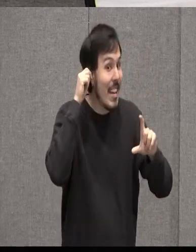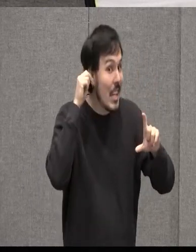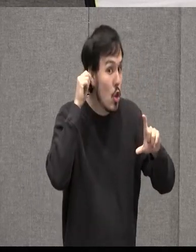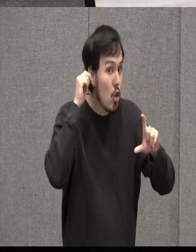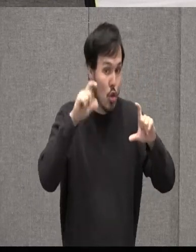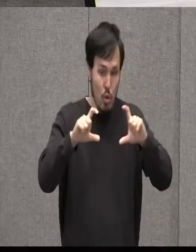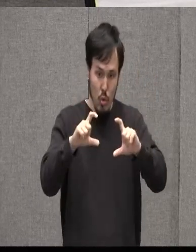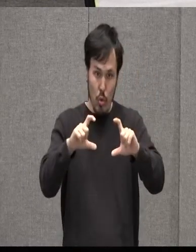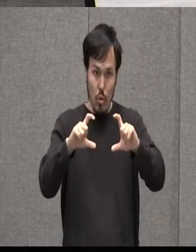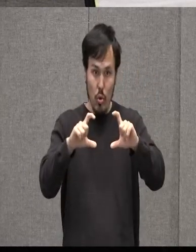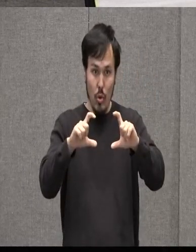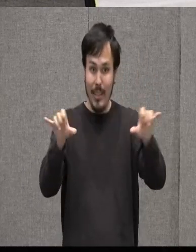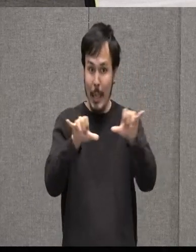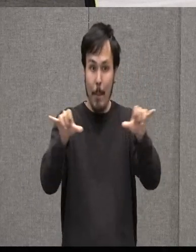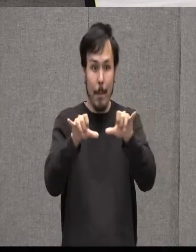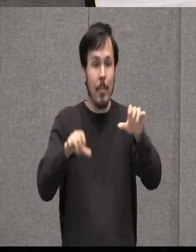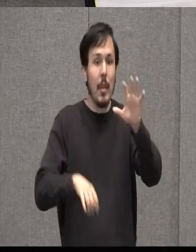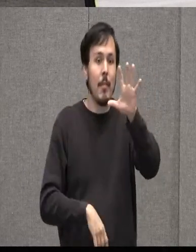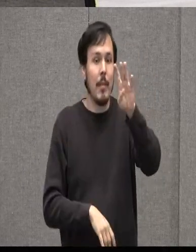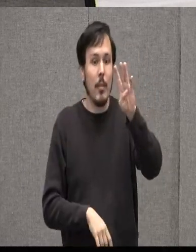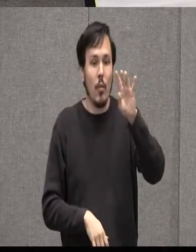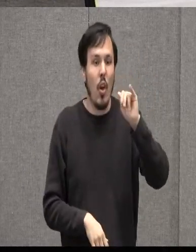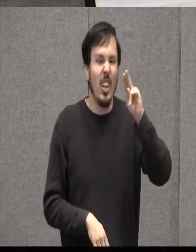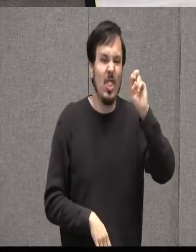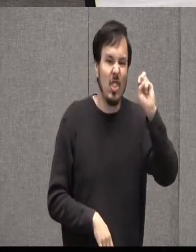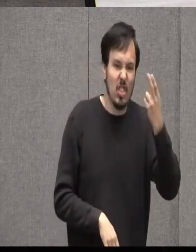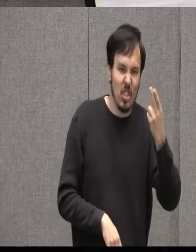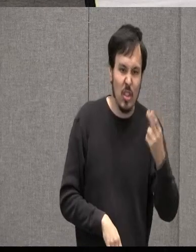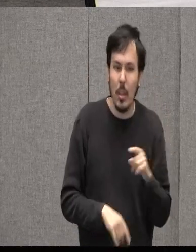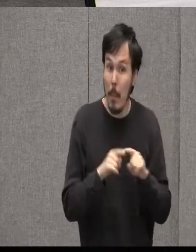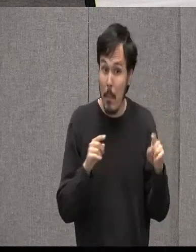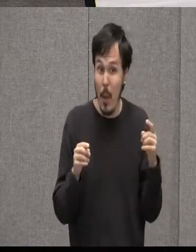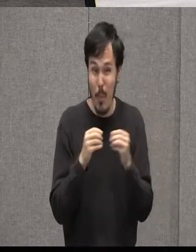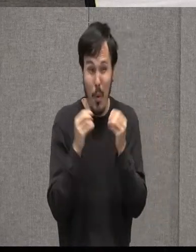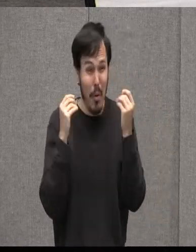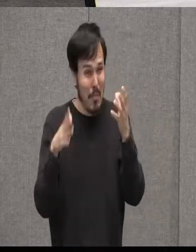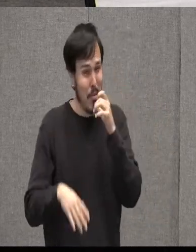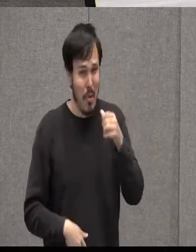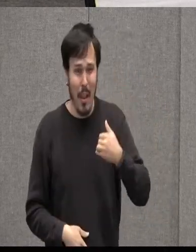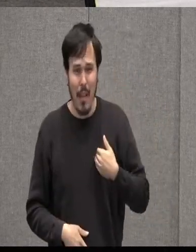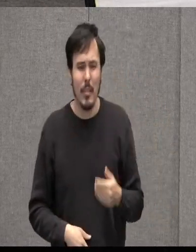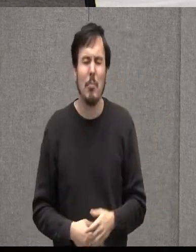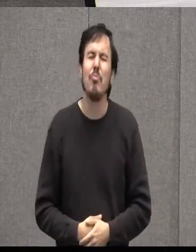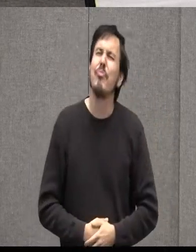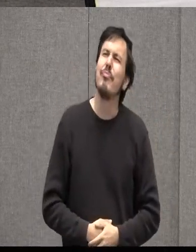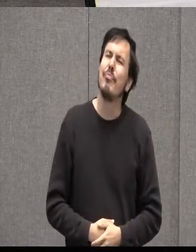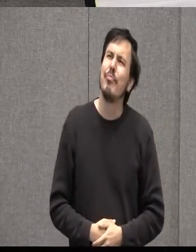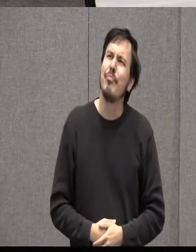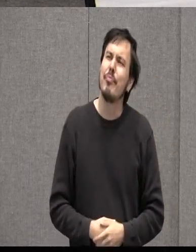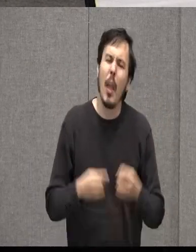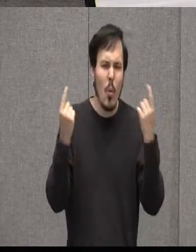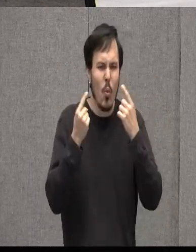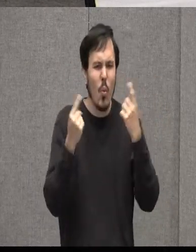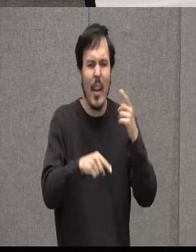page in the book that Jim was just about the same size as the giant's ear.